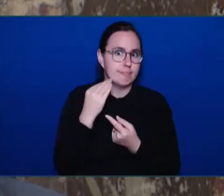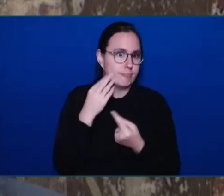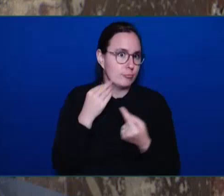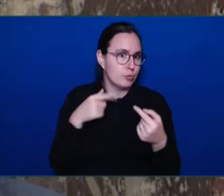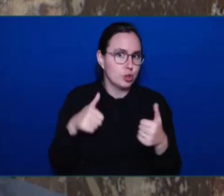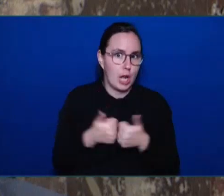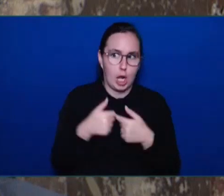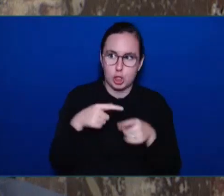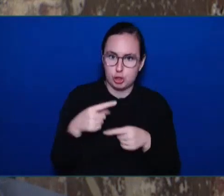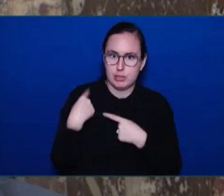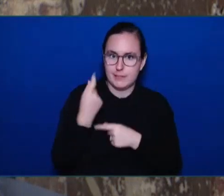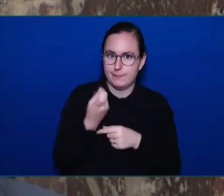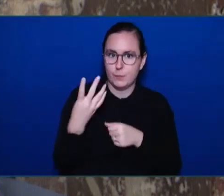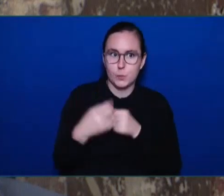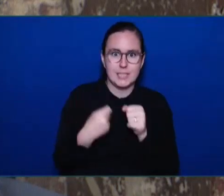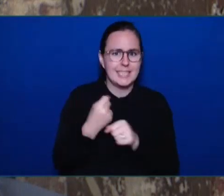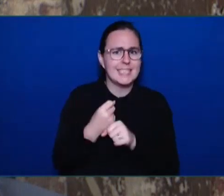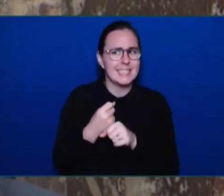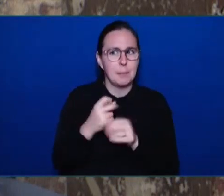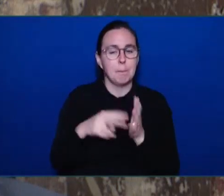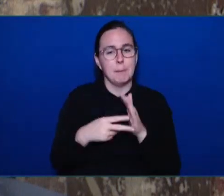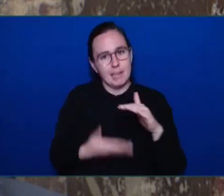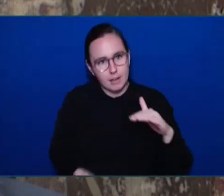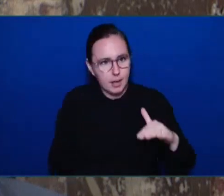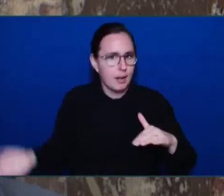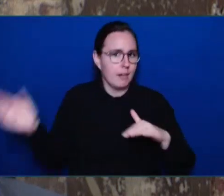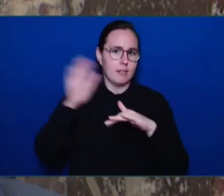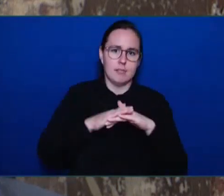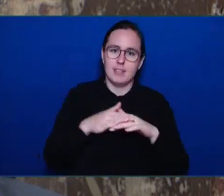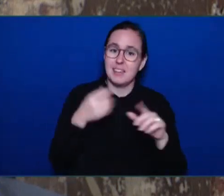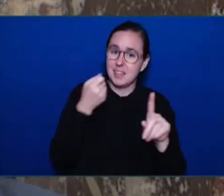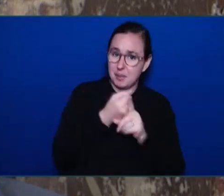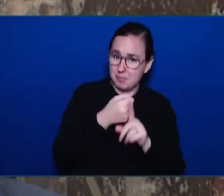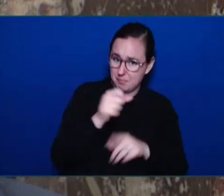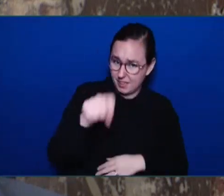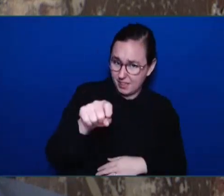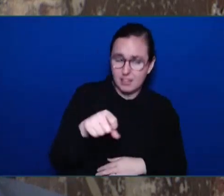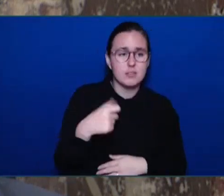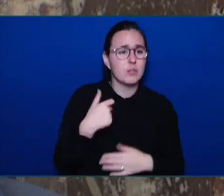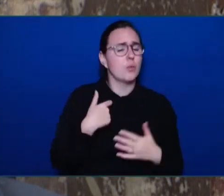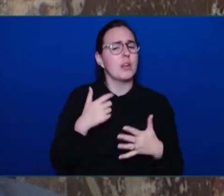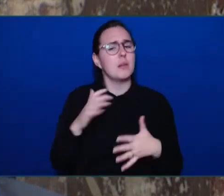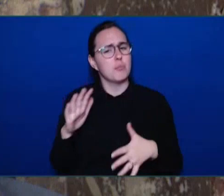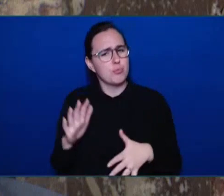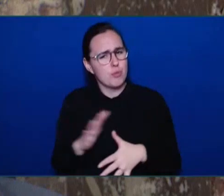aggravated. We take it as a priority, and recently, just this week,